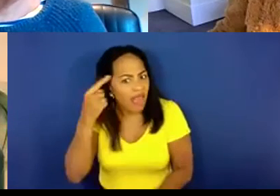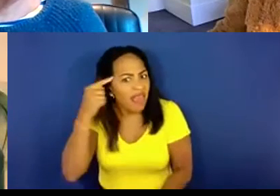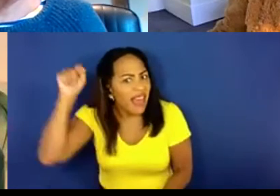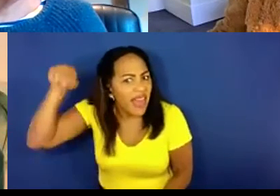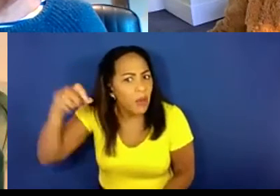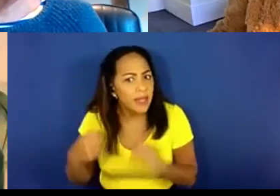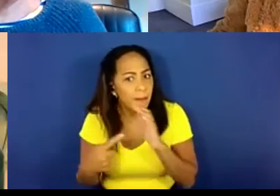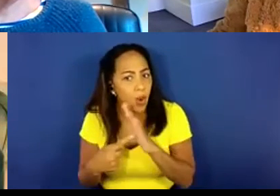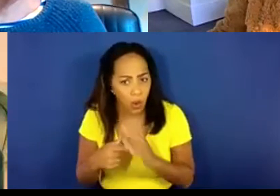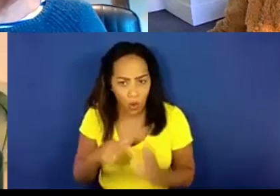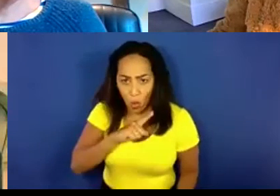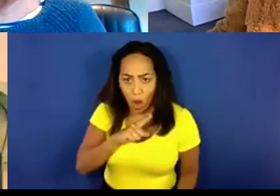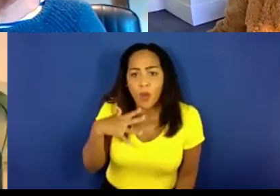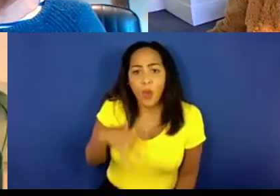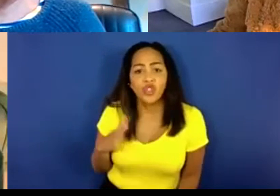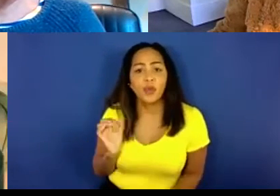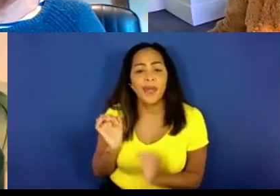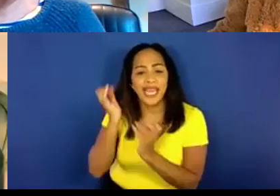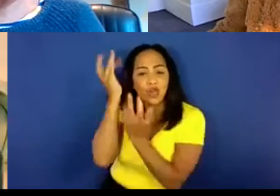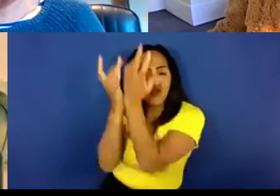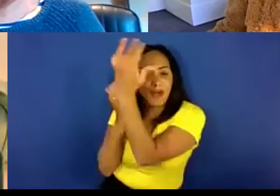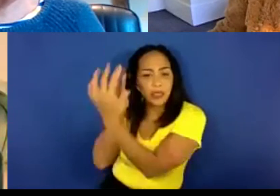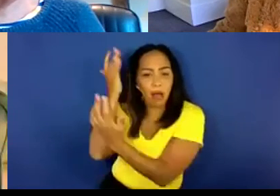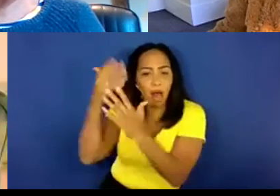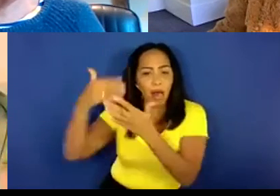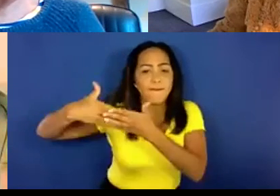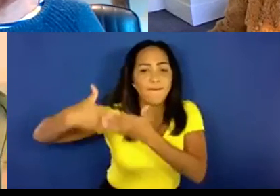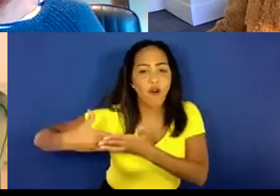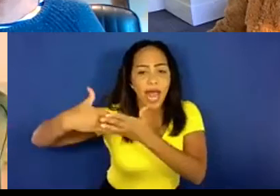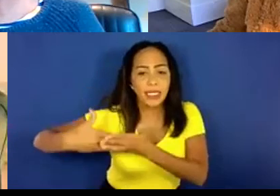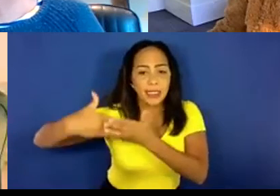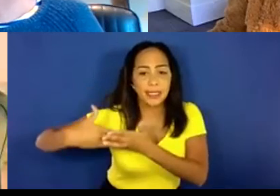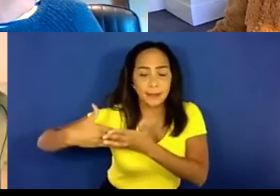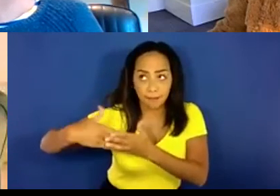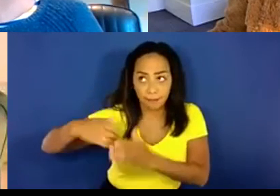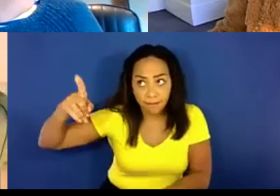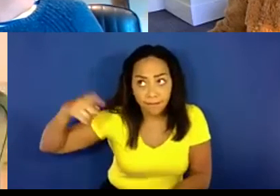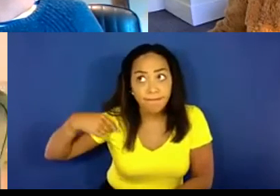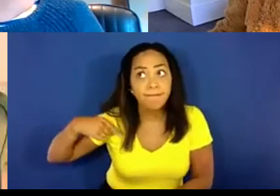to be critical friends with the City Council. We want to hold them to account. And again, this gave